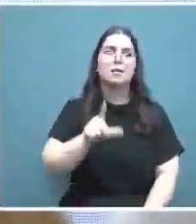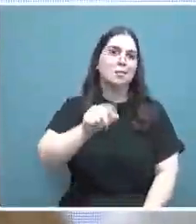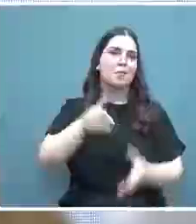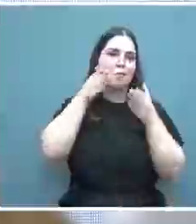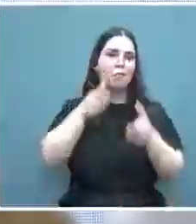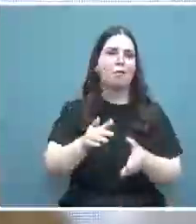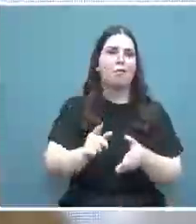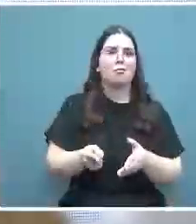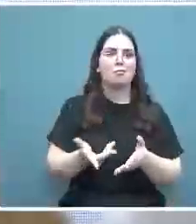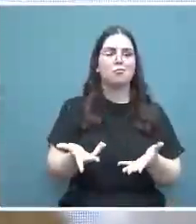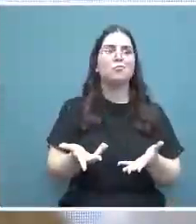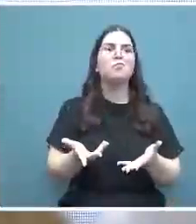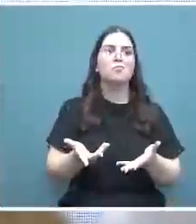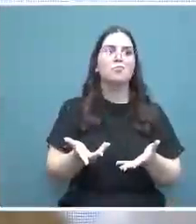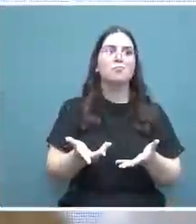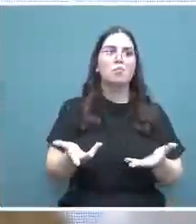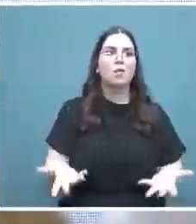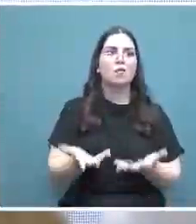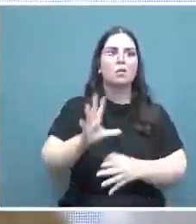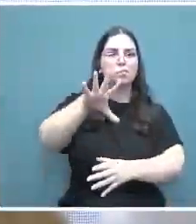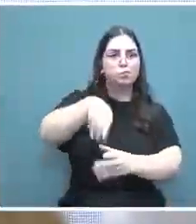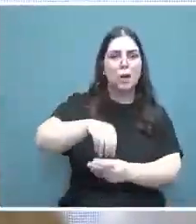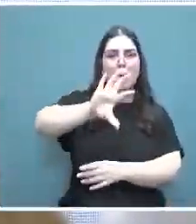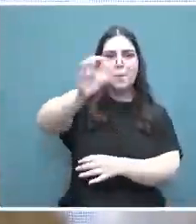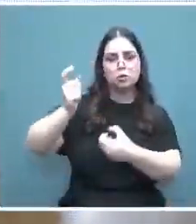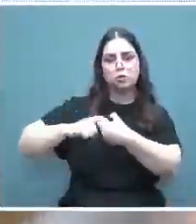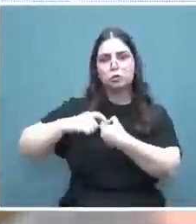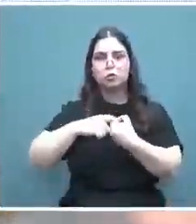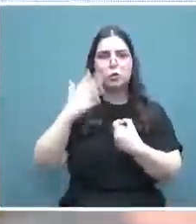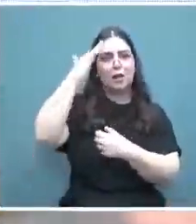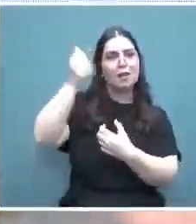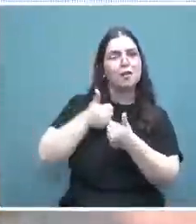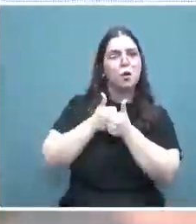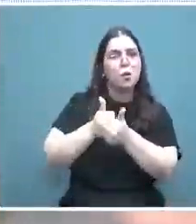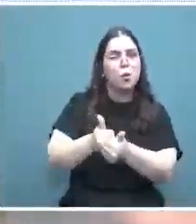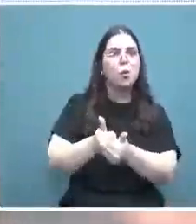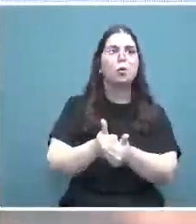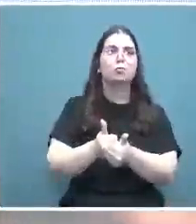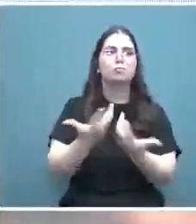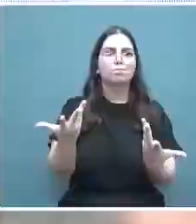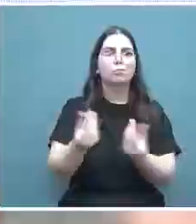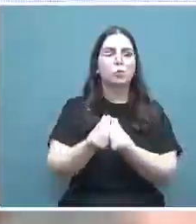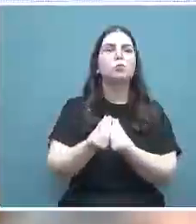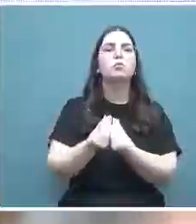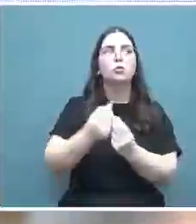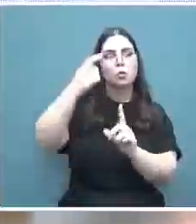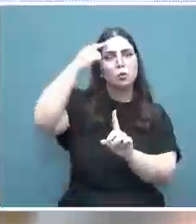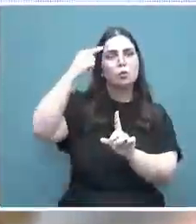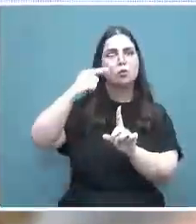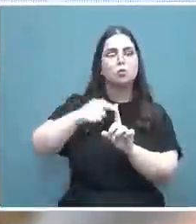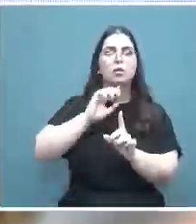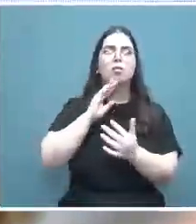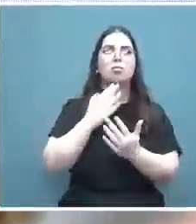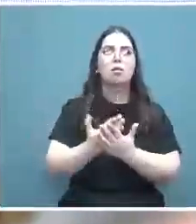focused on joining other countries over this idea to get